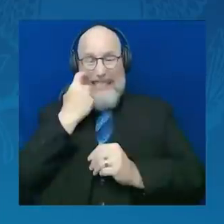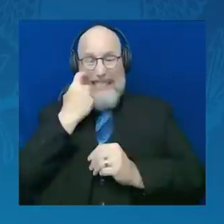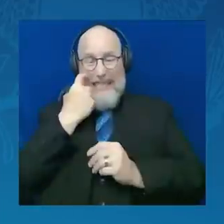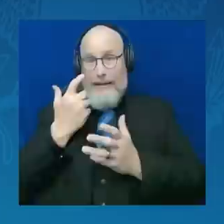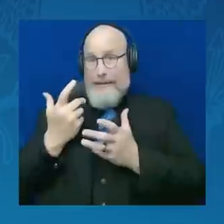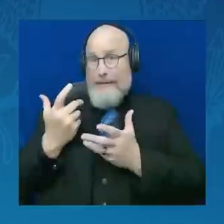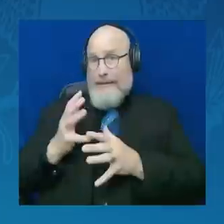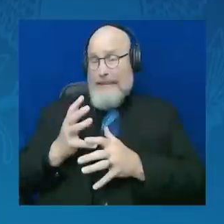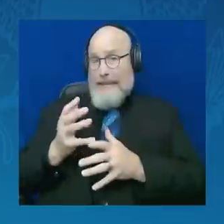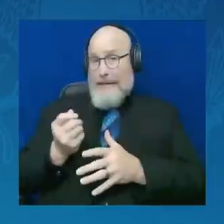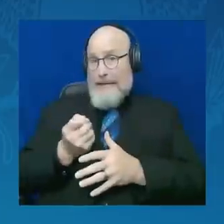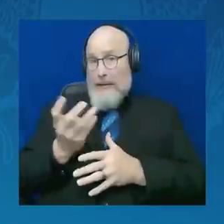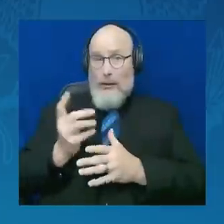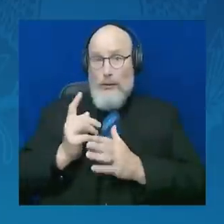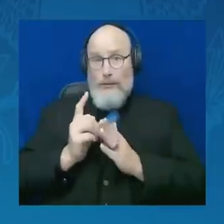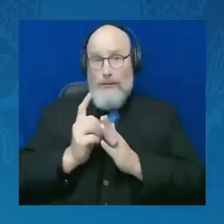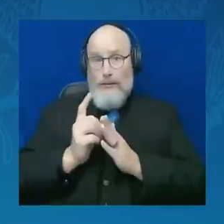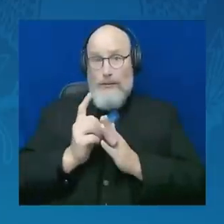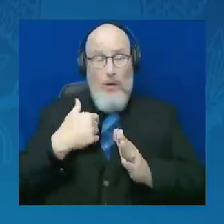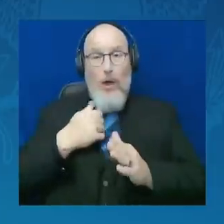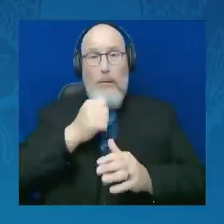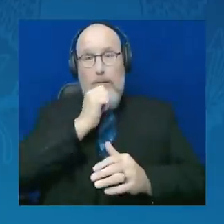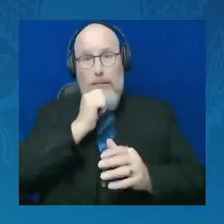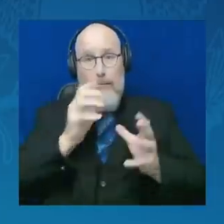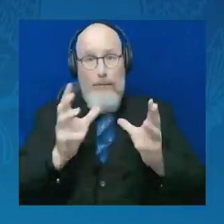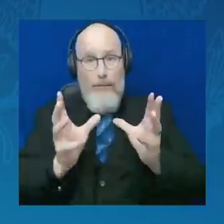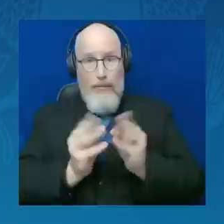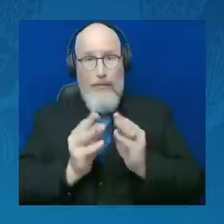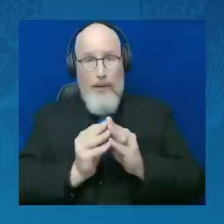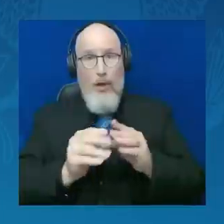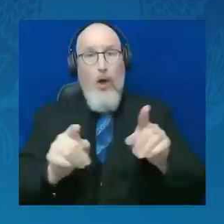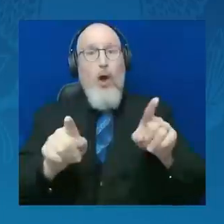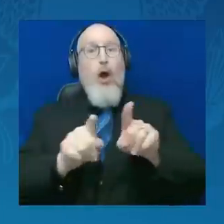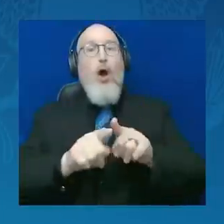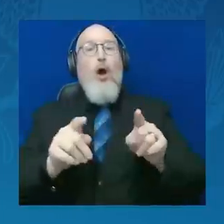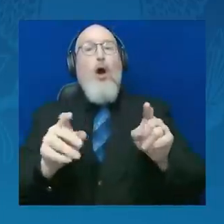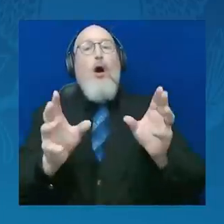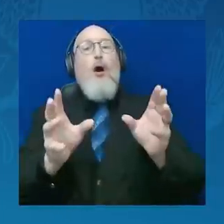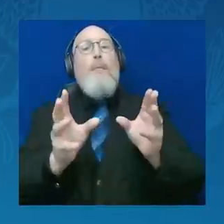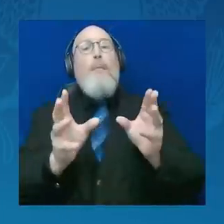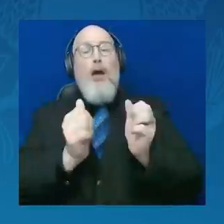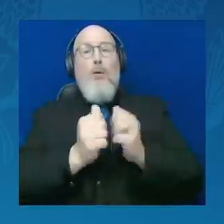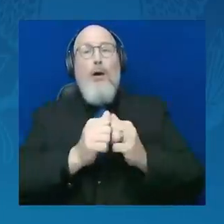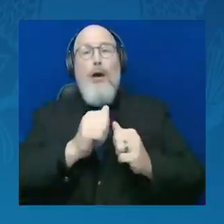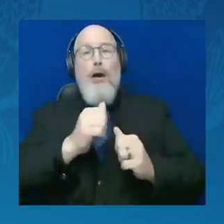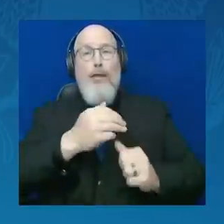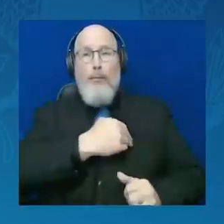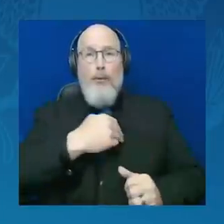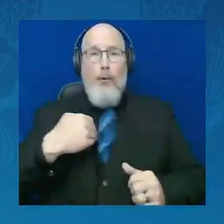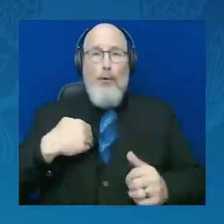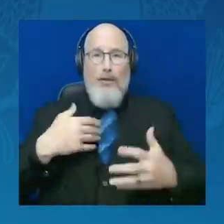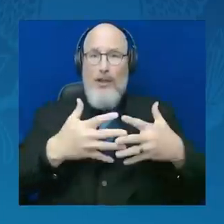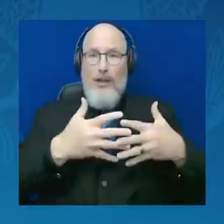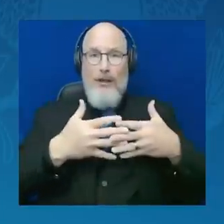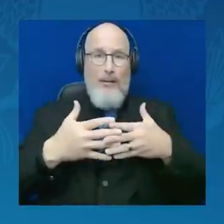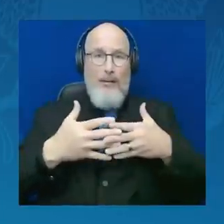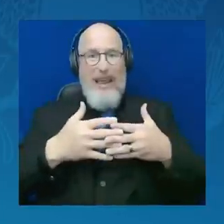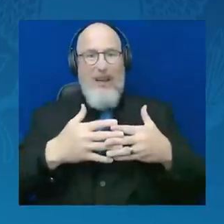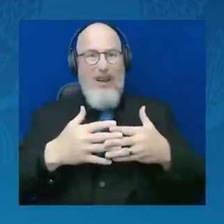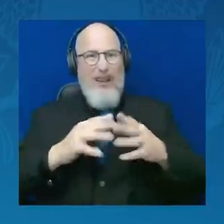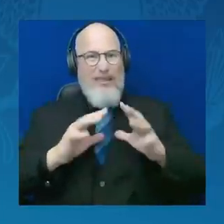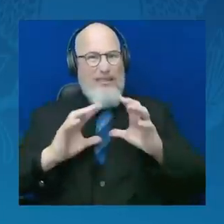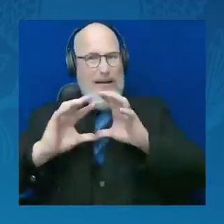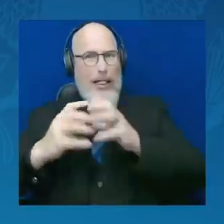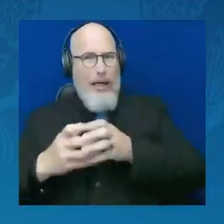private meeting, a tete-a-tete meeting, and we also met with Polish and American delegations. We discussed all the important topics, and